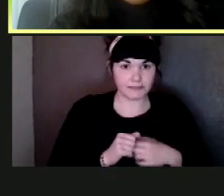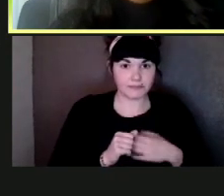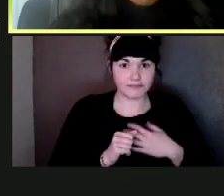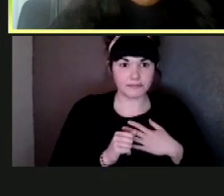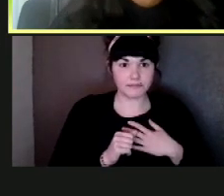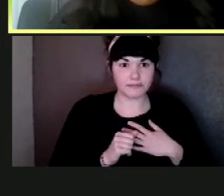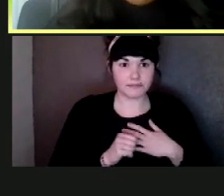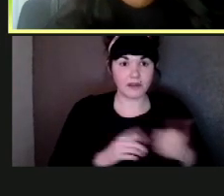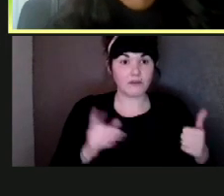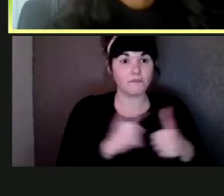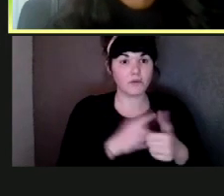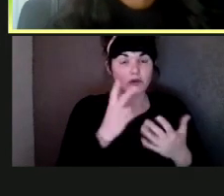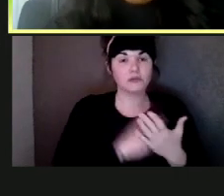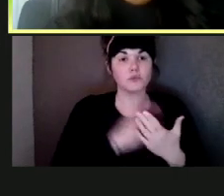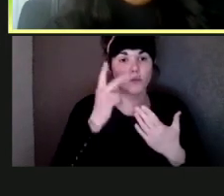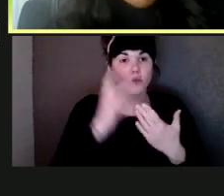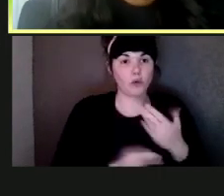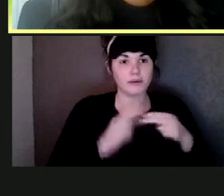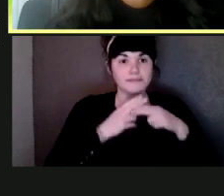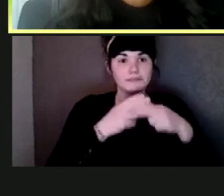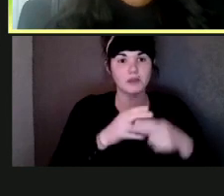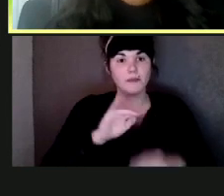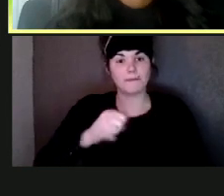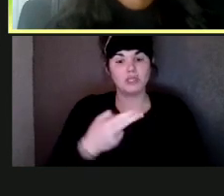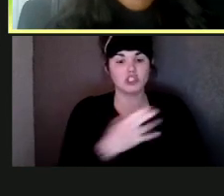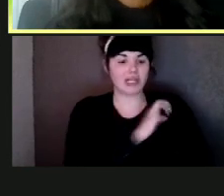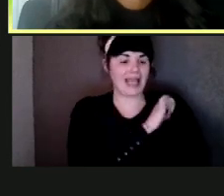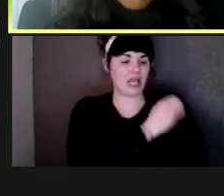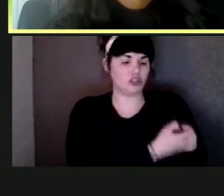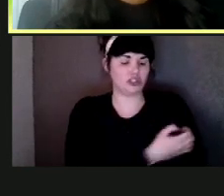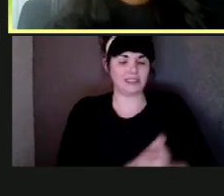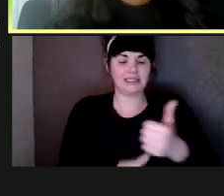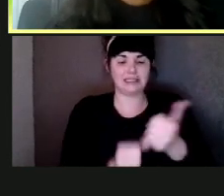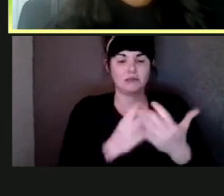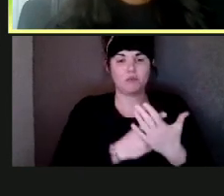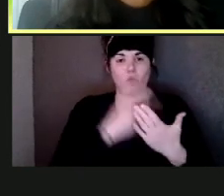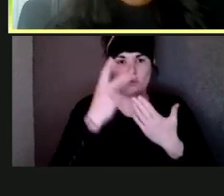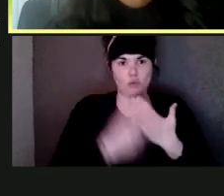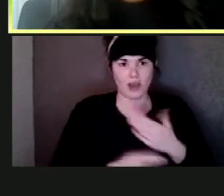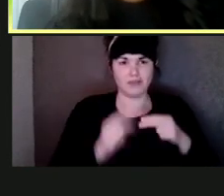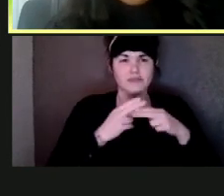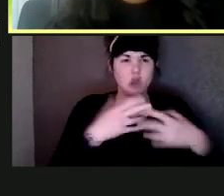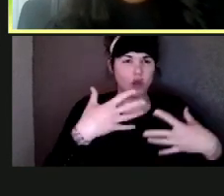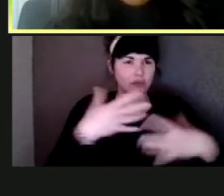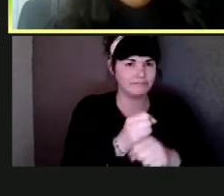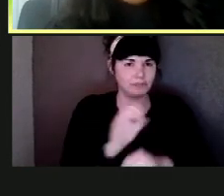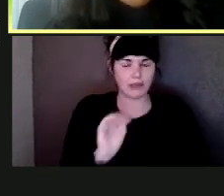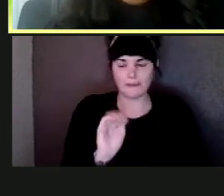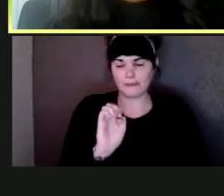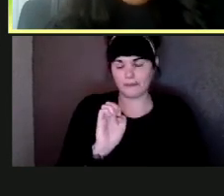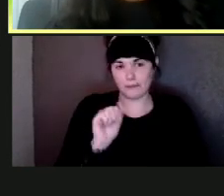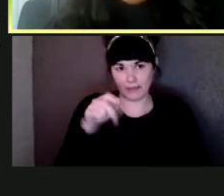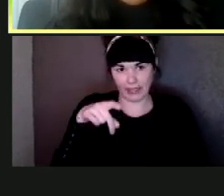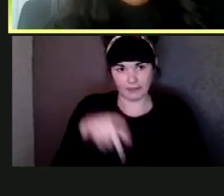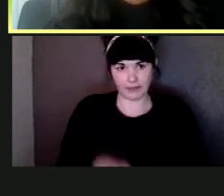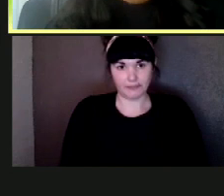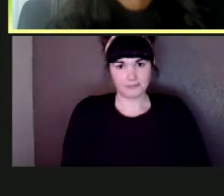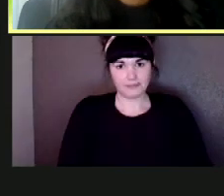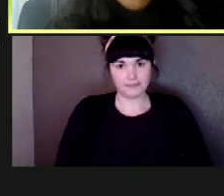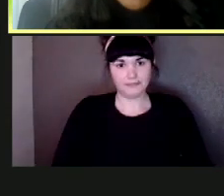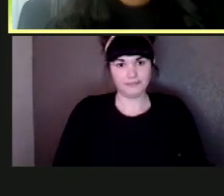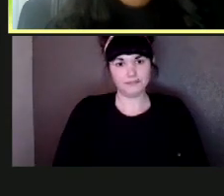The first program that I want to talk about is the Michigan Energy Assistance Program. Um, it's better known as MEET. So, we provide, um, energy